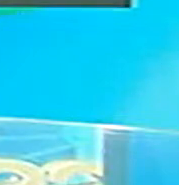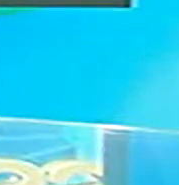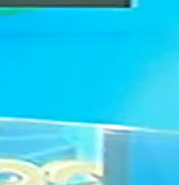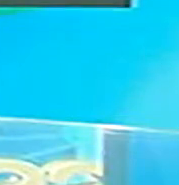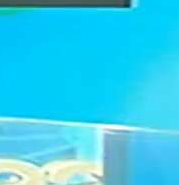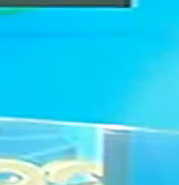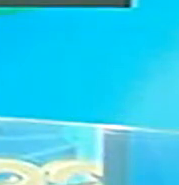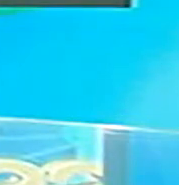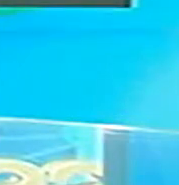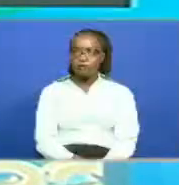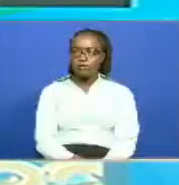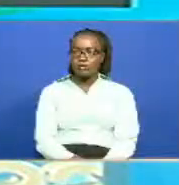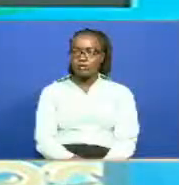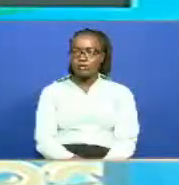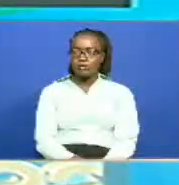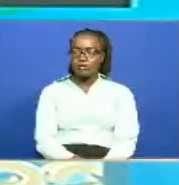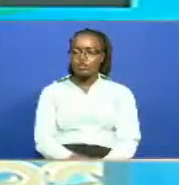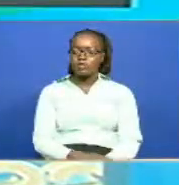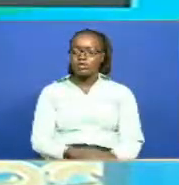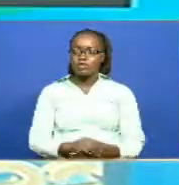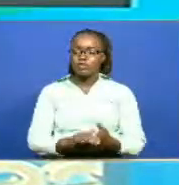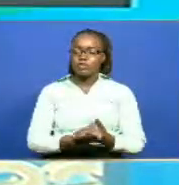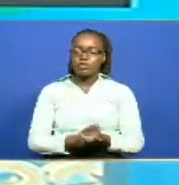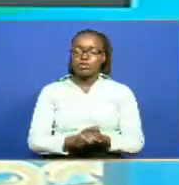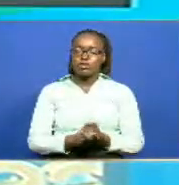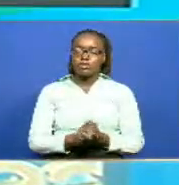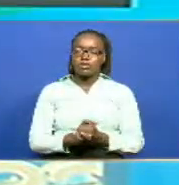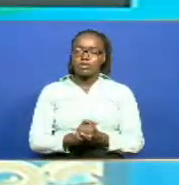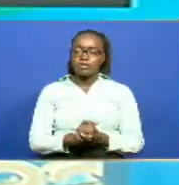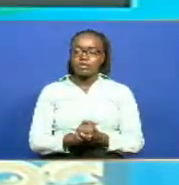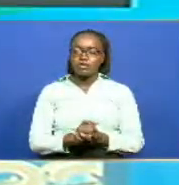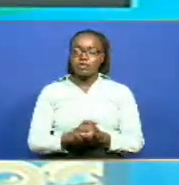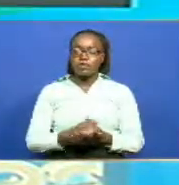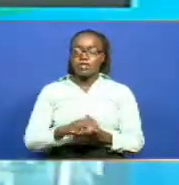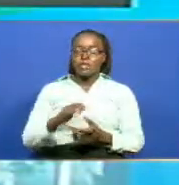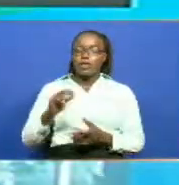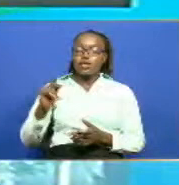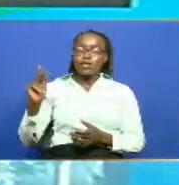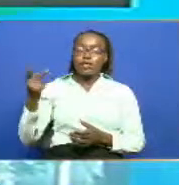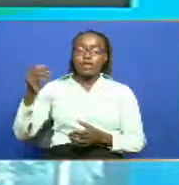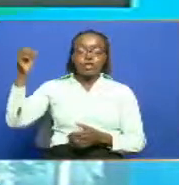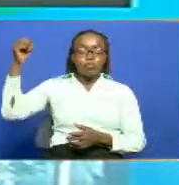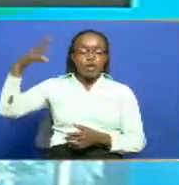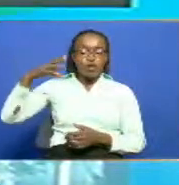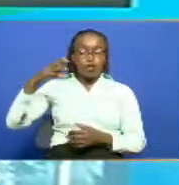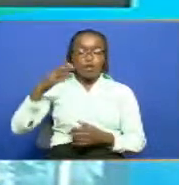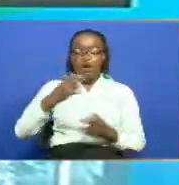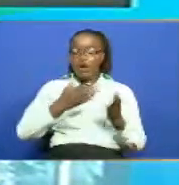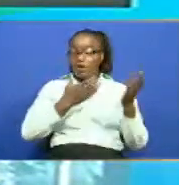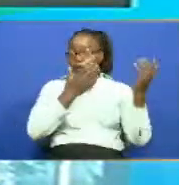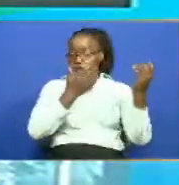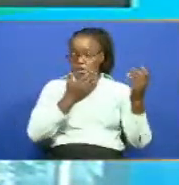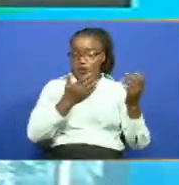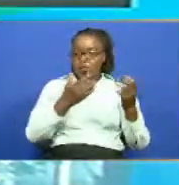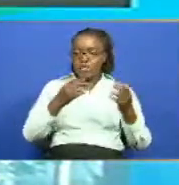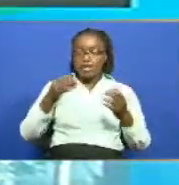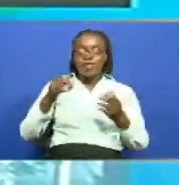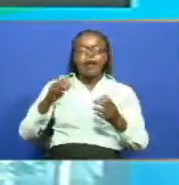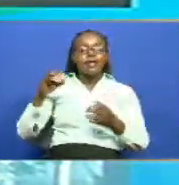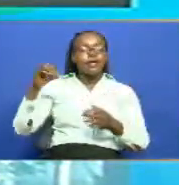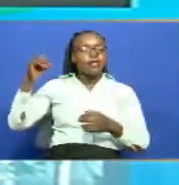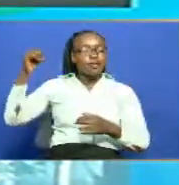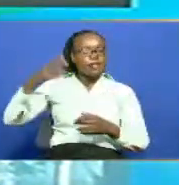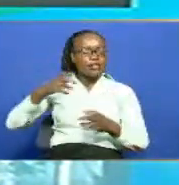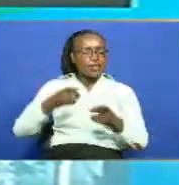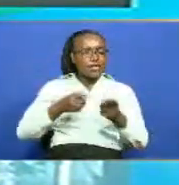Welcome back. You are watching Business Insight. Let's now do the business. Kenya Power is optimistic that the Energy and Petroleum Regulatory Authority